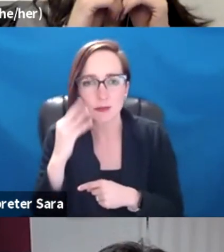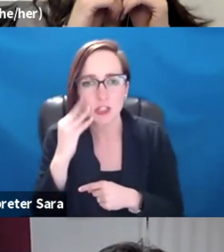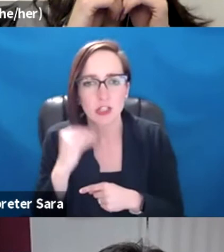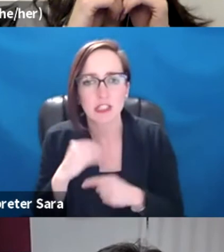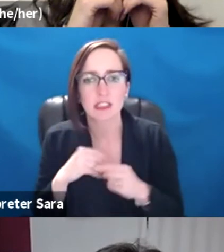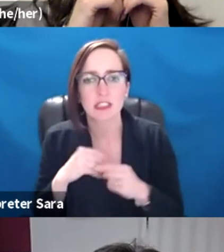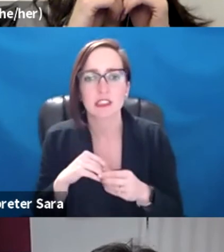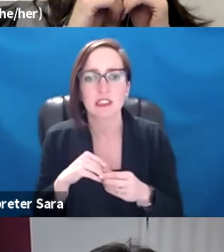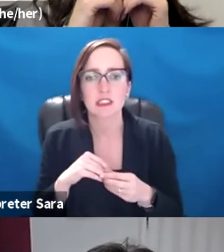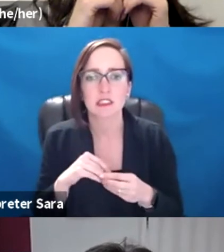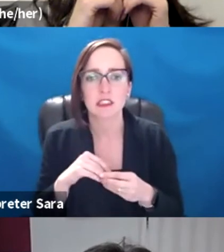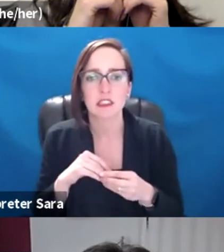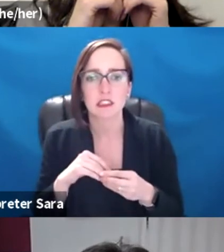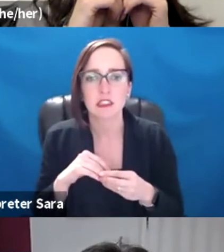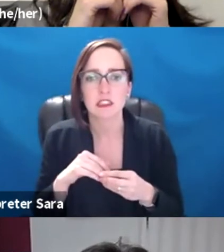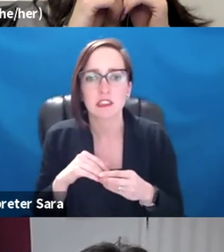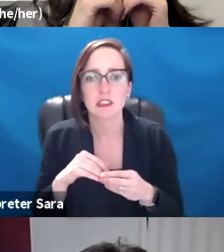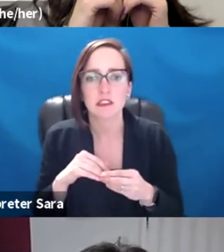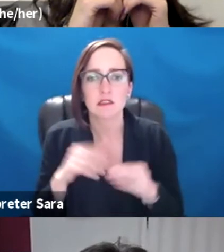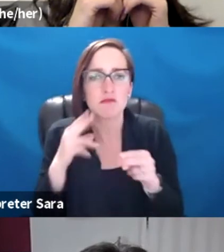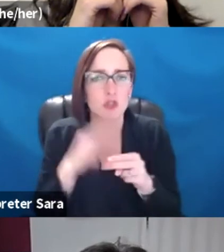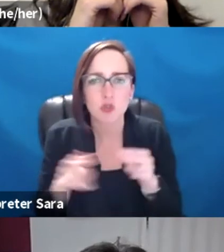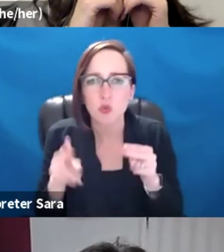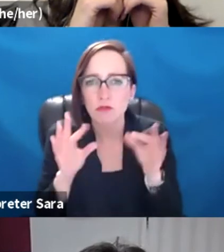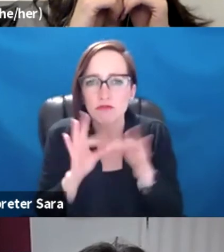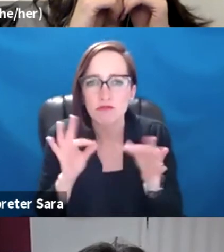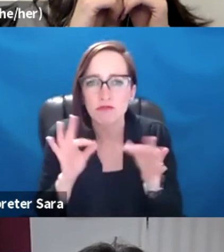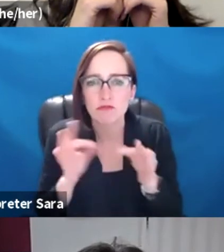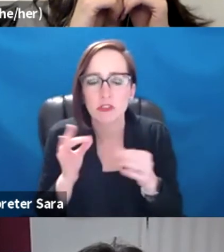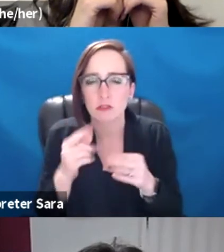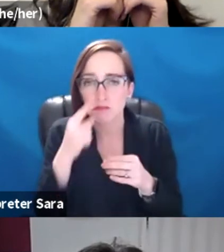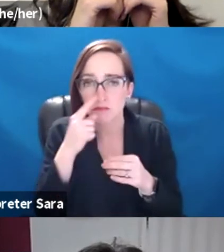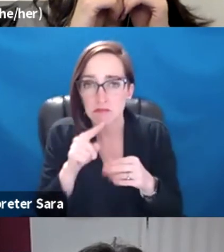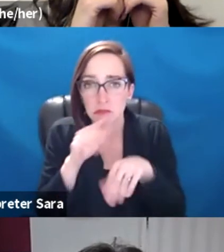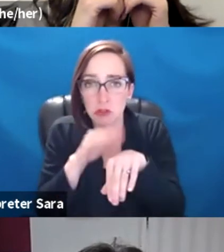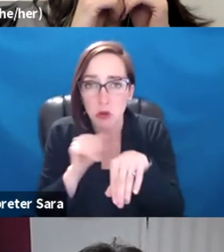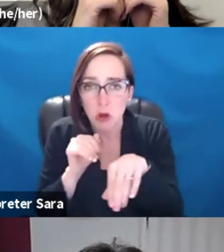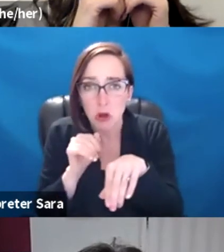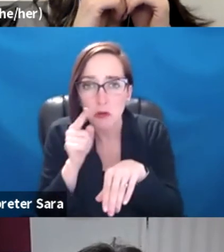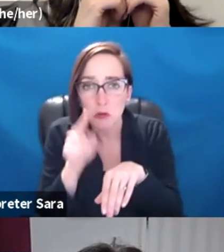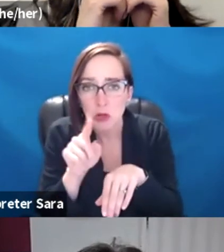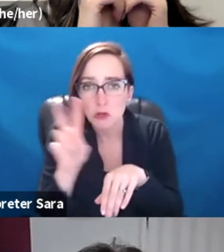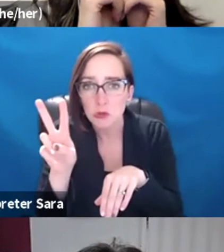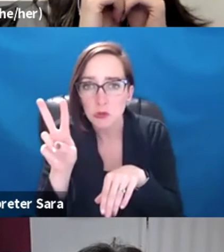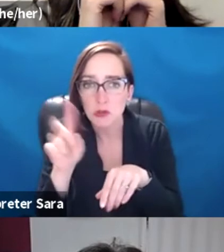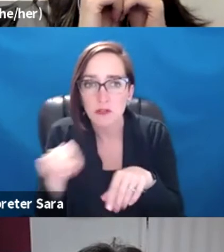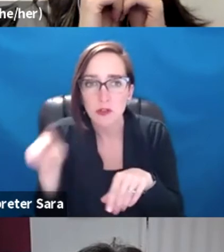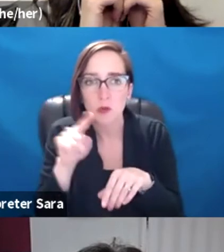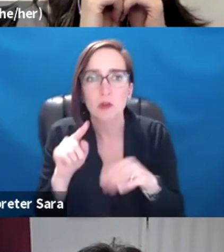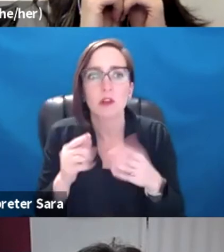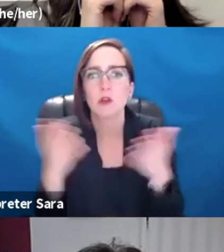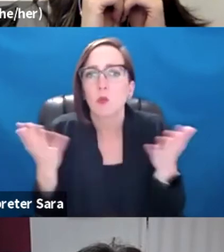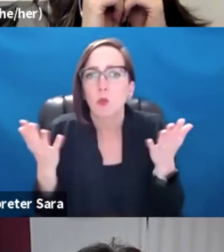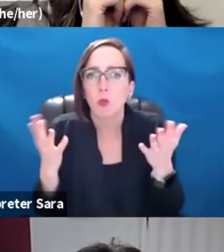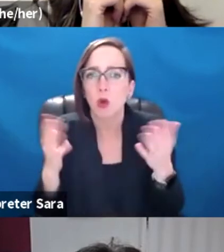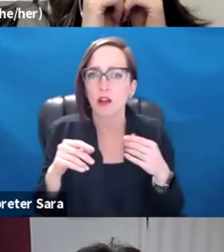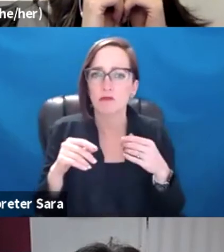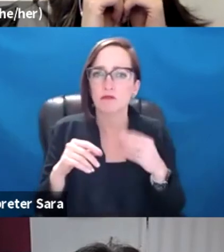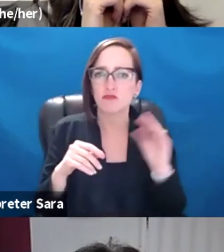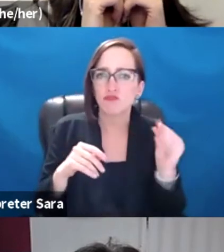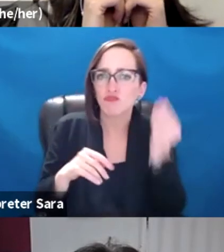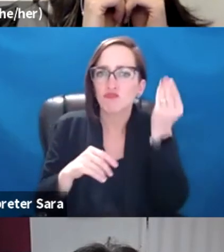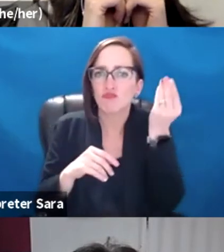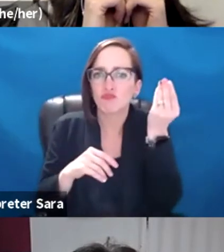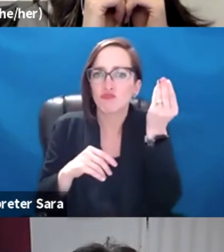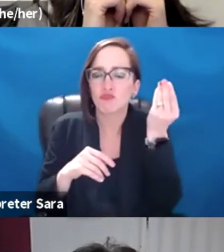keep comments short, I'd love to call on to a few of you just to hear your digestible bit. And